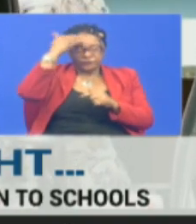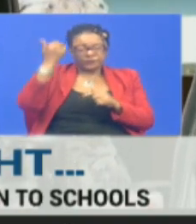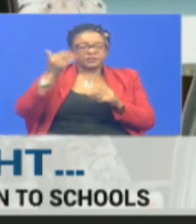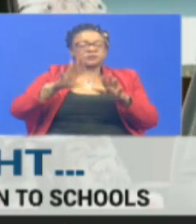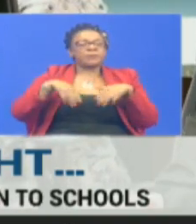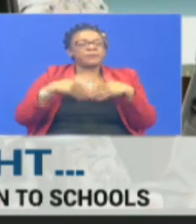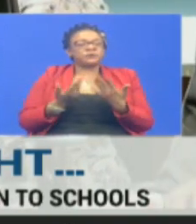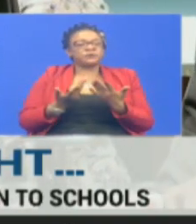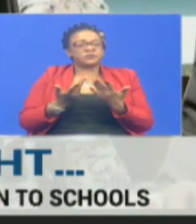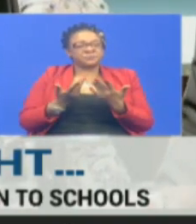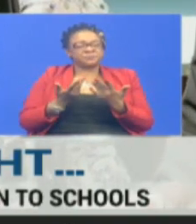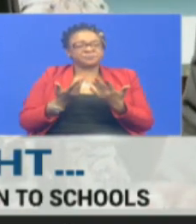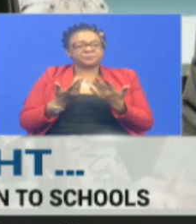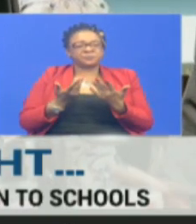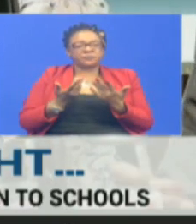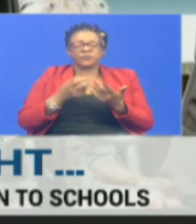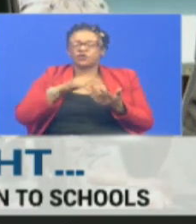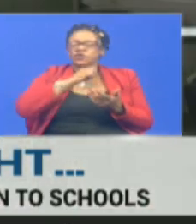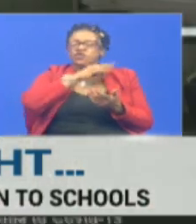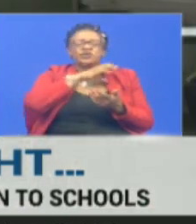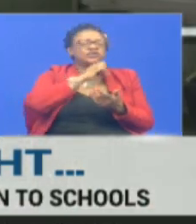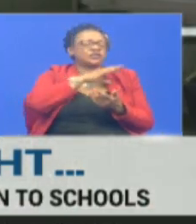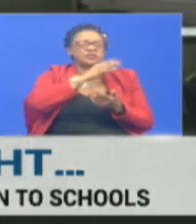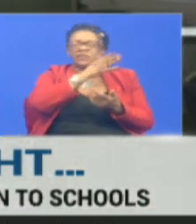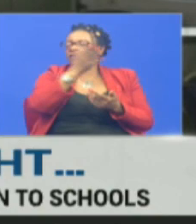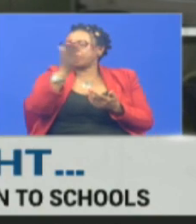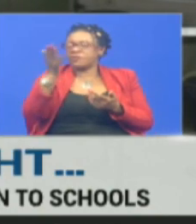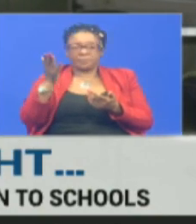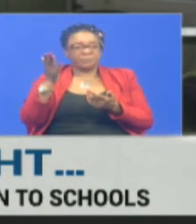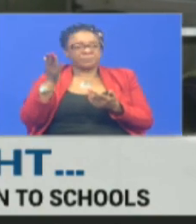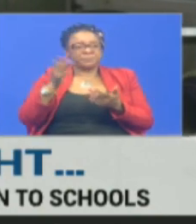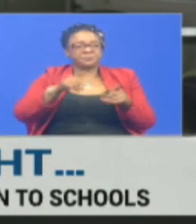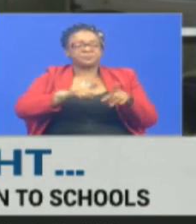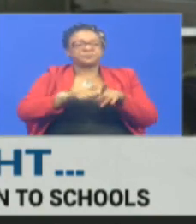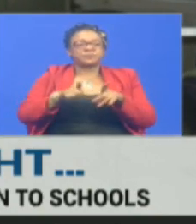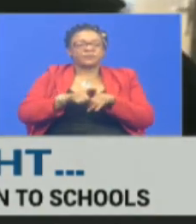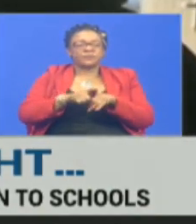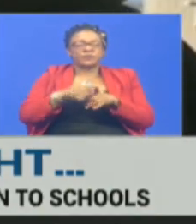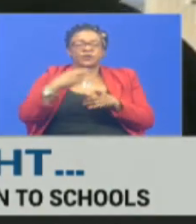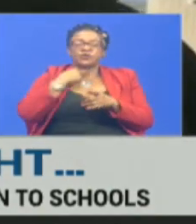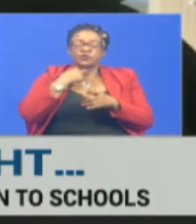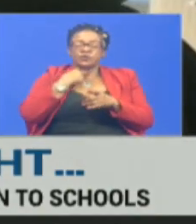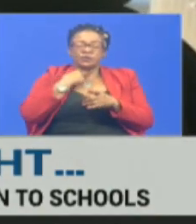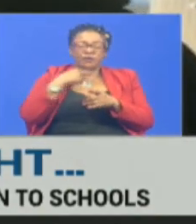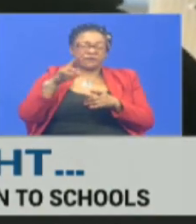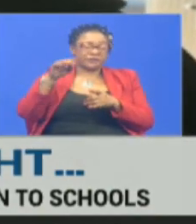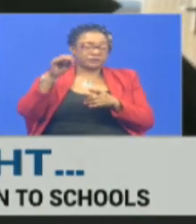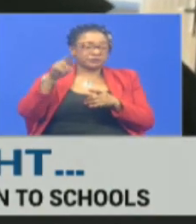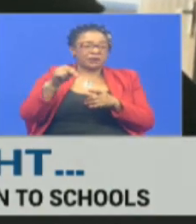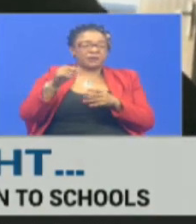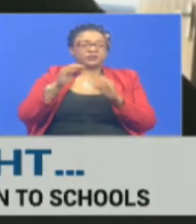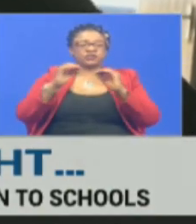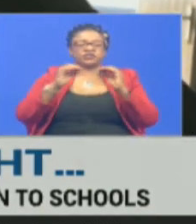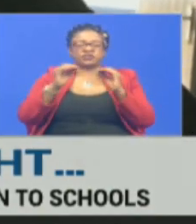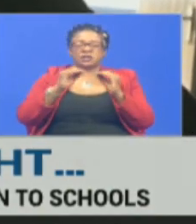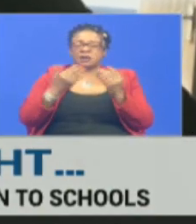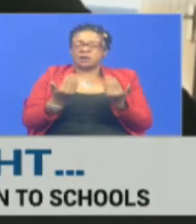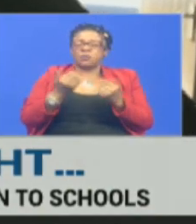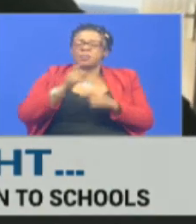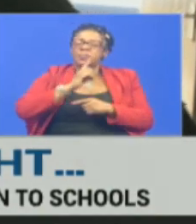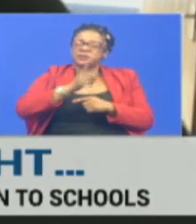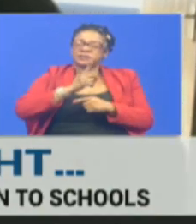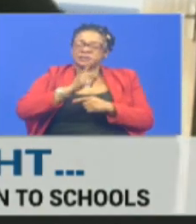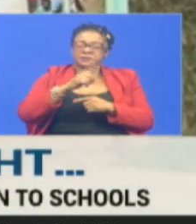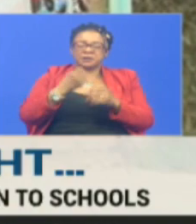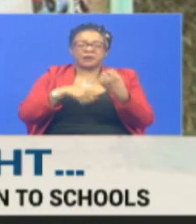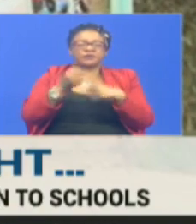Forget about noises from elsewhere. Meanwhile, the Union of Non-Teaching Staff is now threatening industrial action over what